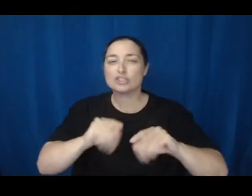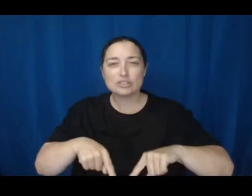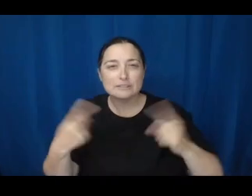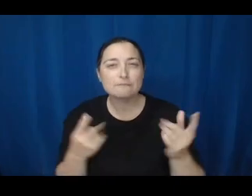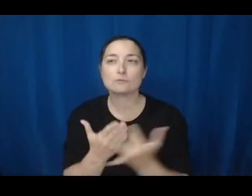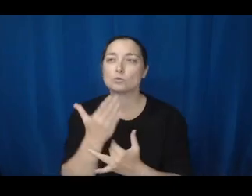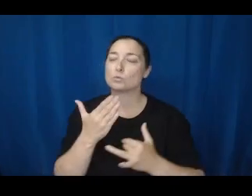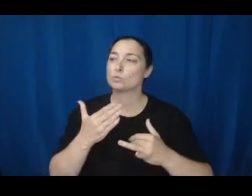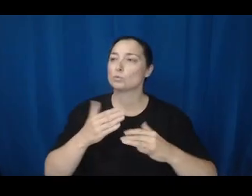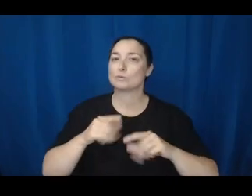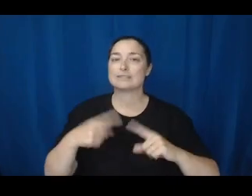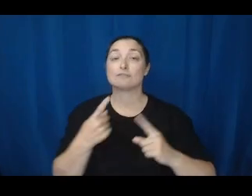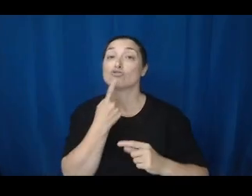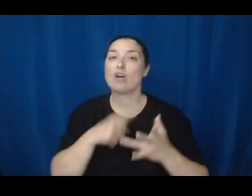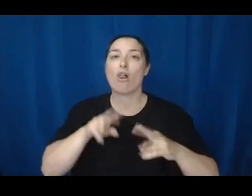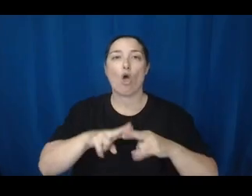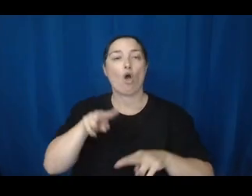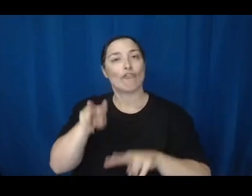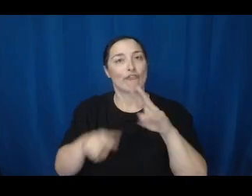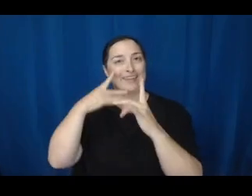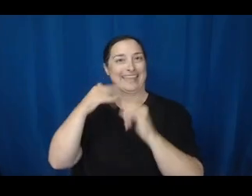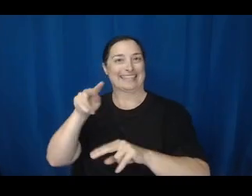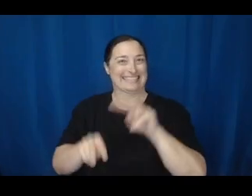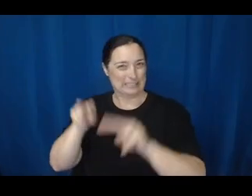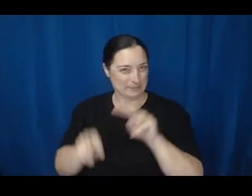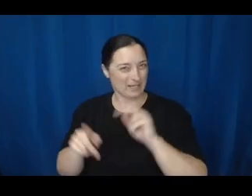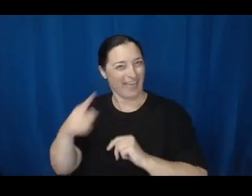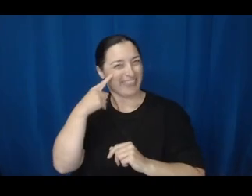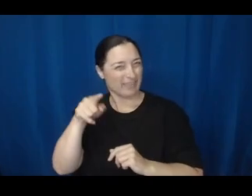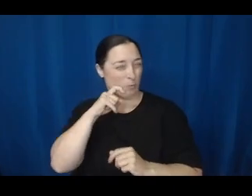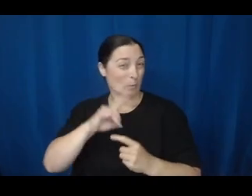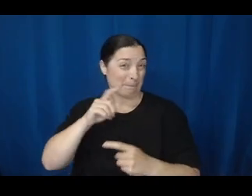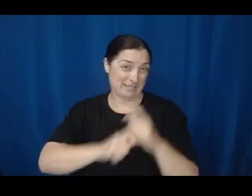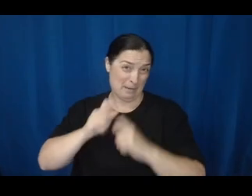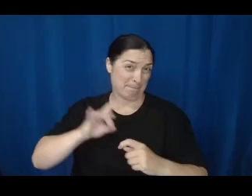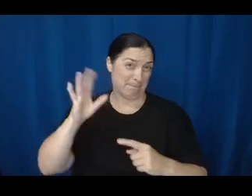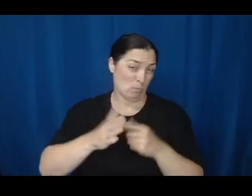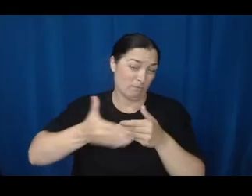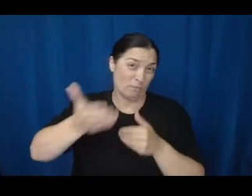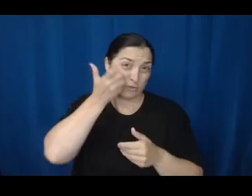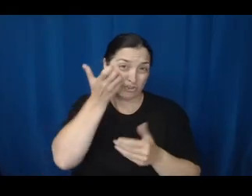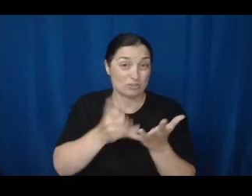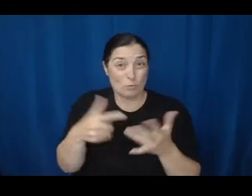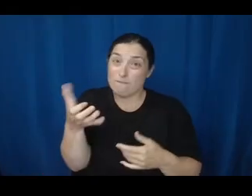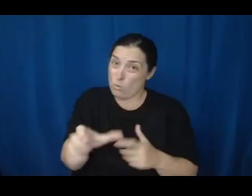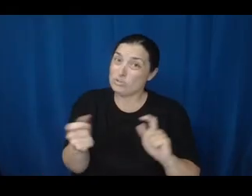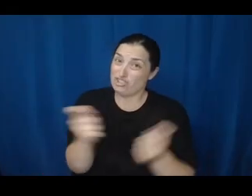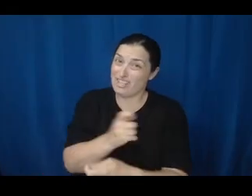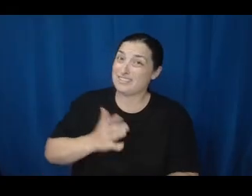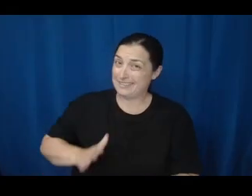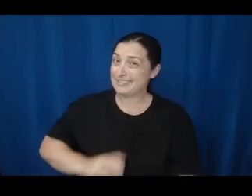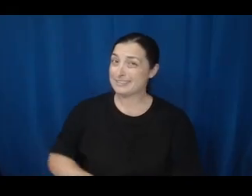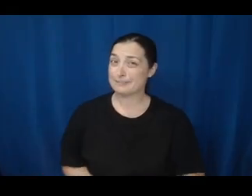of assessment, I think it will actually become critical. So maybe some forced change.